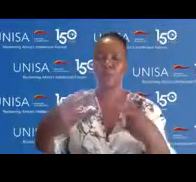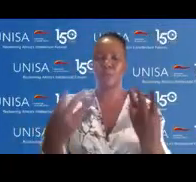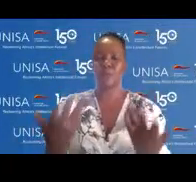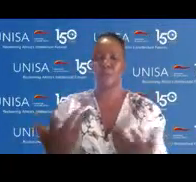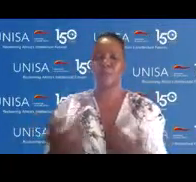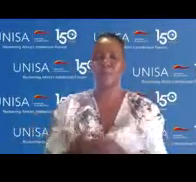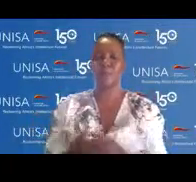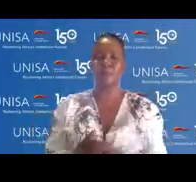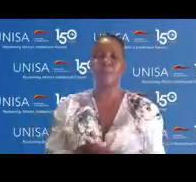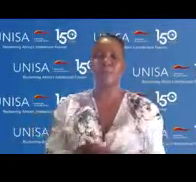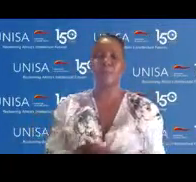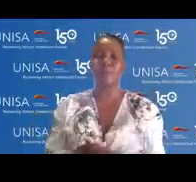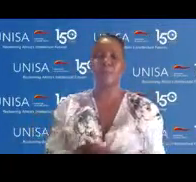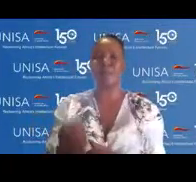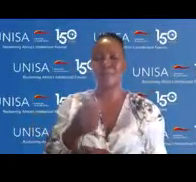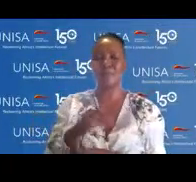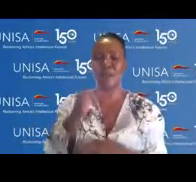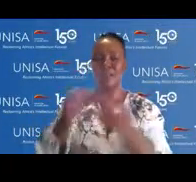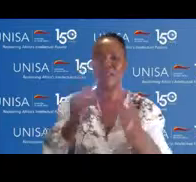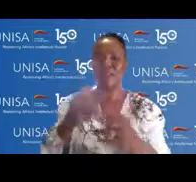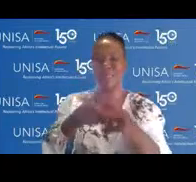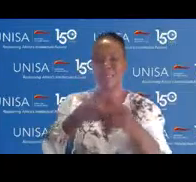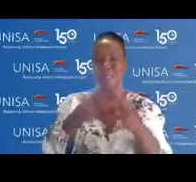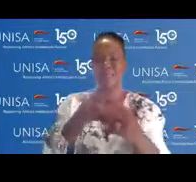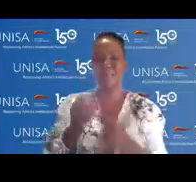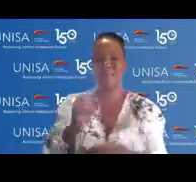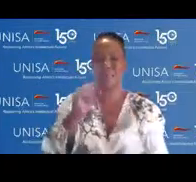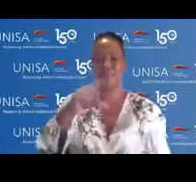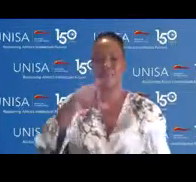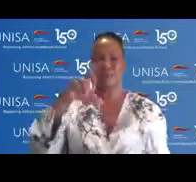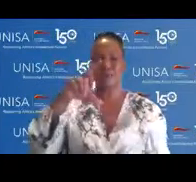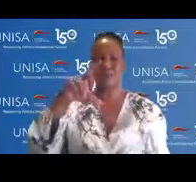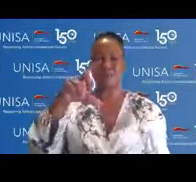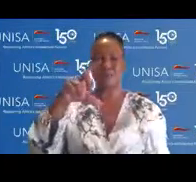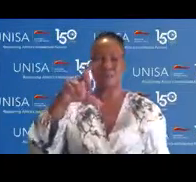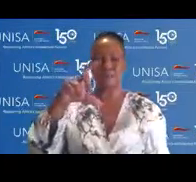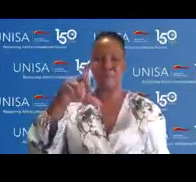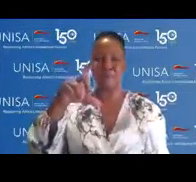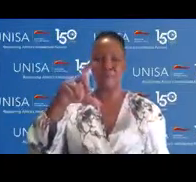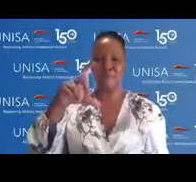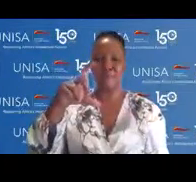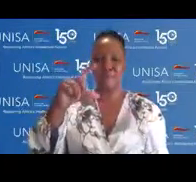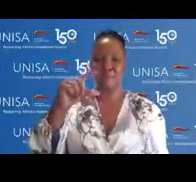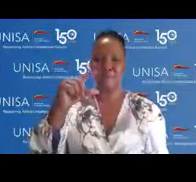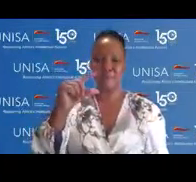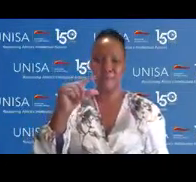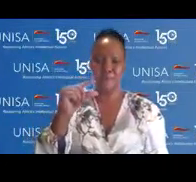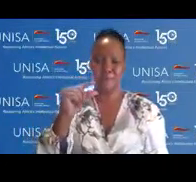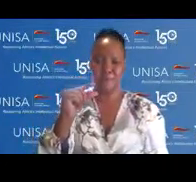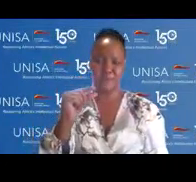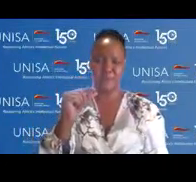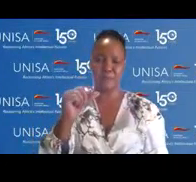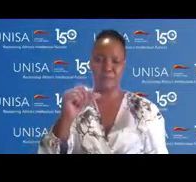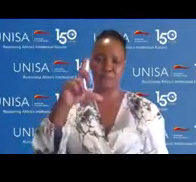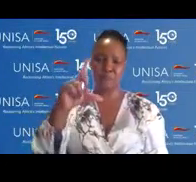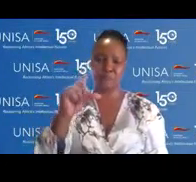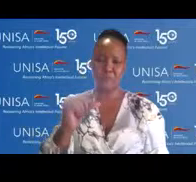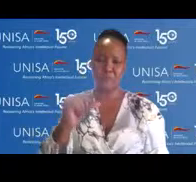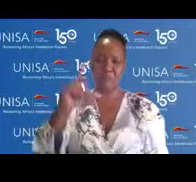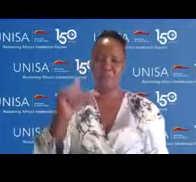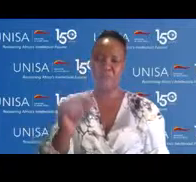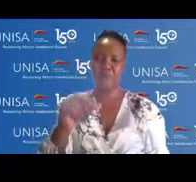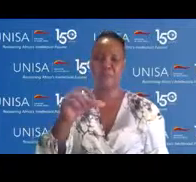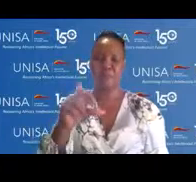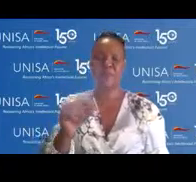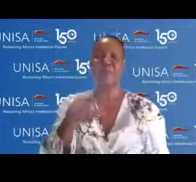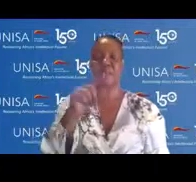honest. But yeah, there we go. So zooming, you just move your fingers away from each other or to each other, zooming in and zooming out. So that's quite useful.